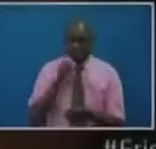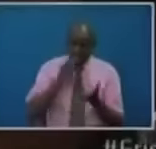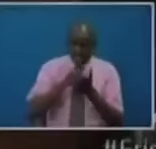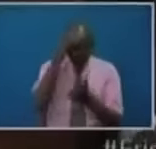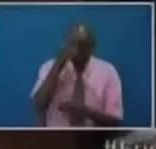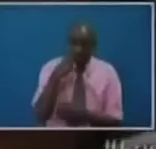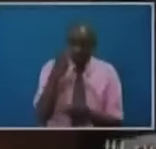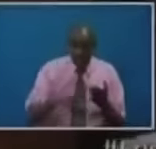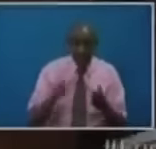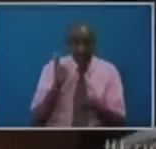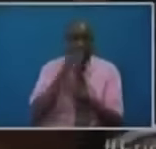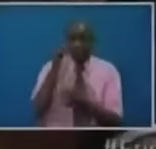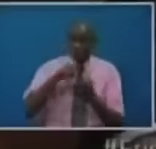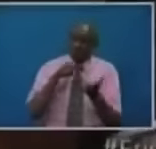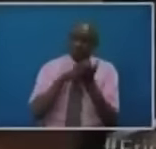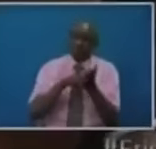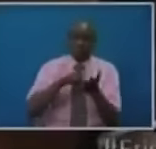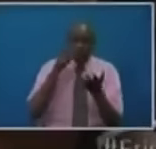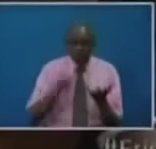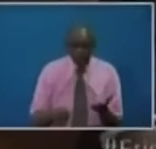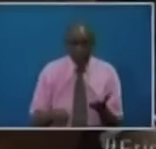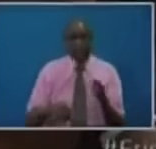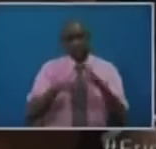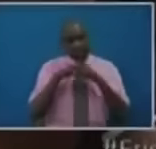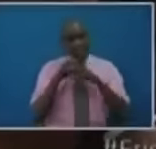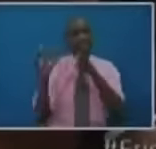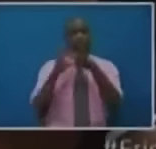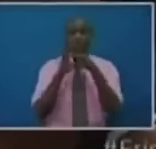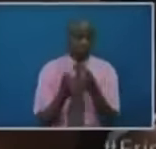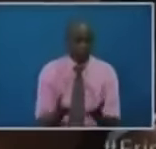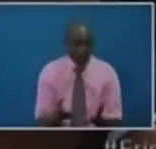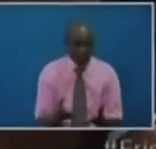the communique says we should emphasize on creating conditions